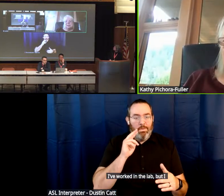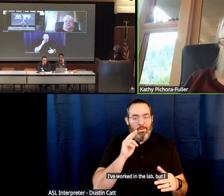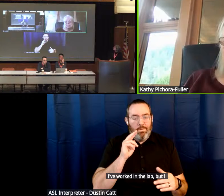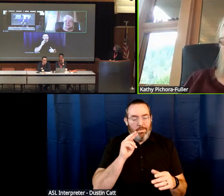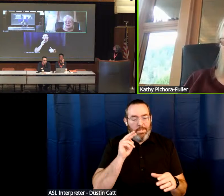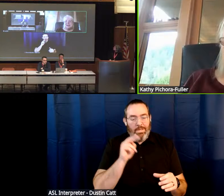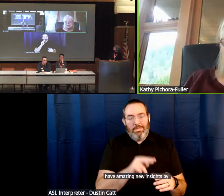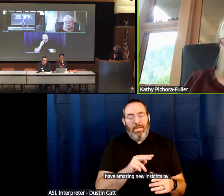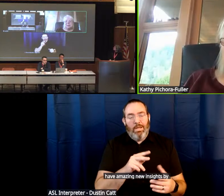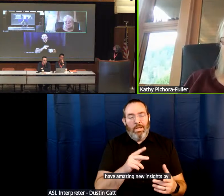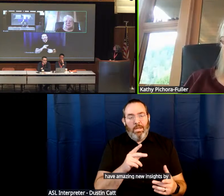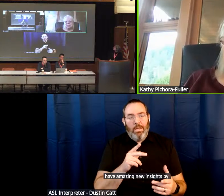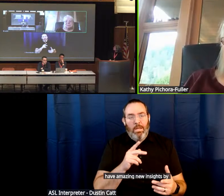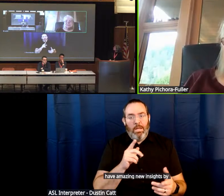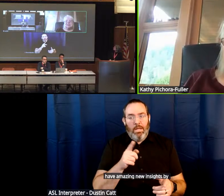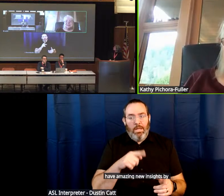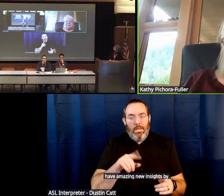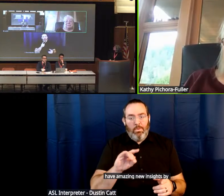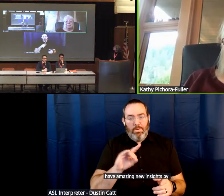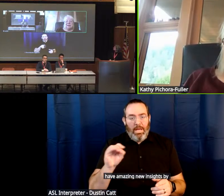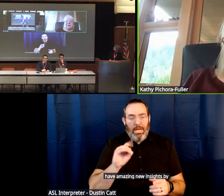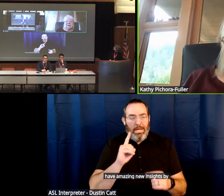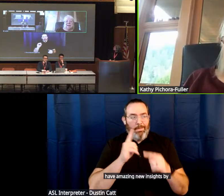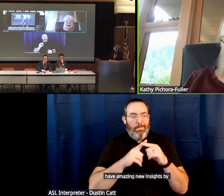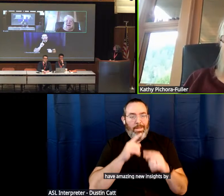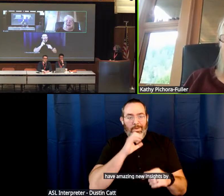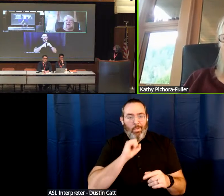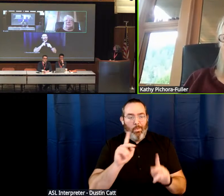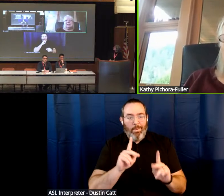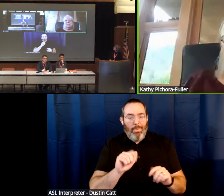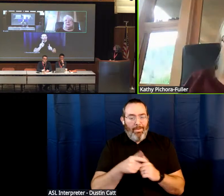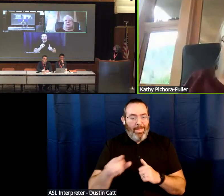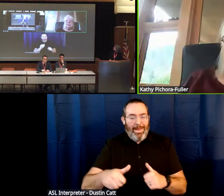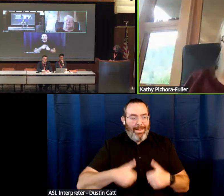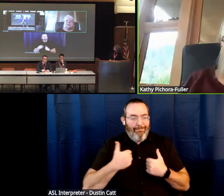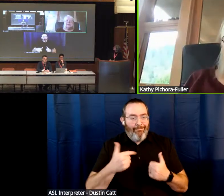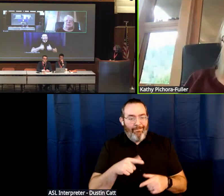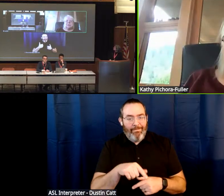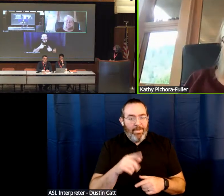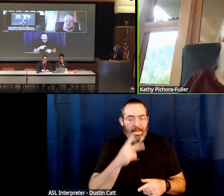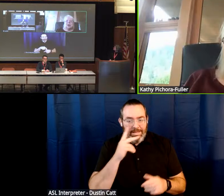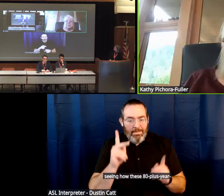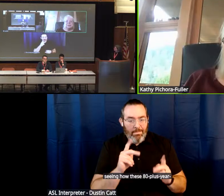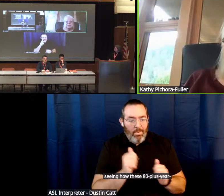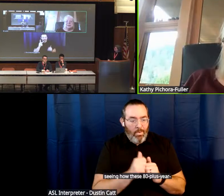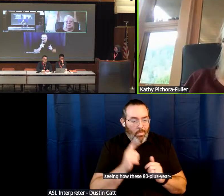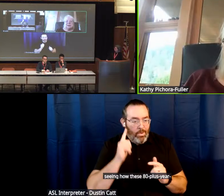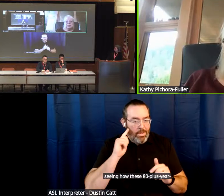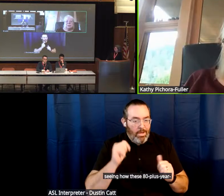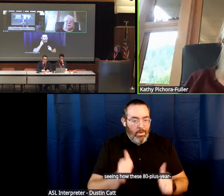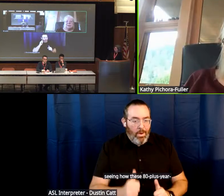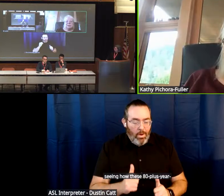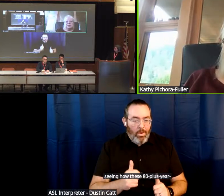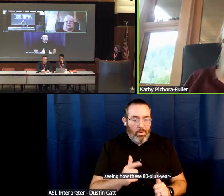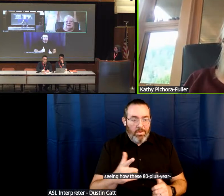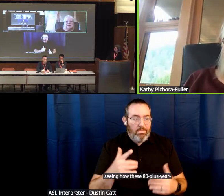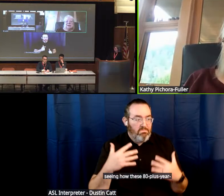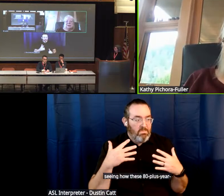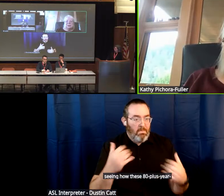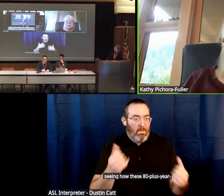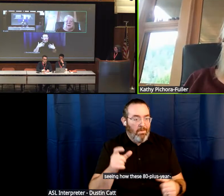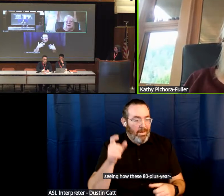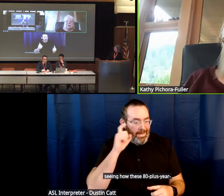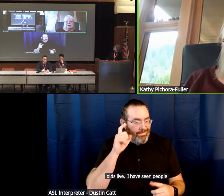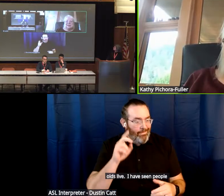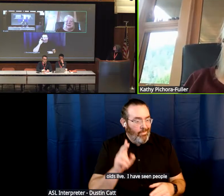these 80-plus-year-olds live. I have seen people with hearing loss who are competent hearing aid wearers who